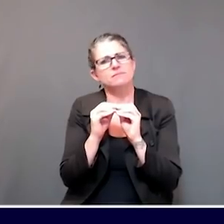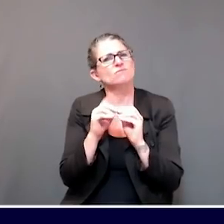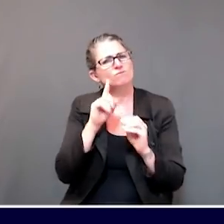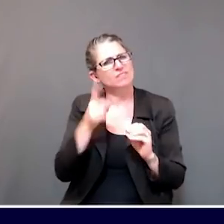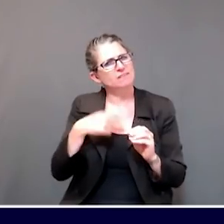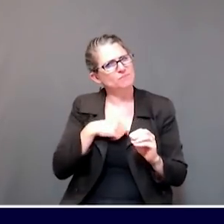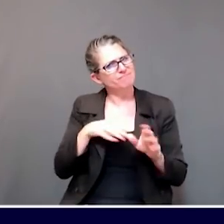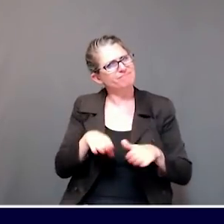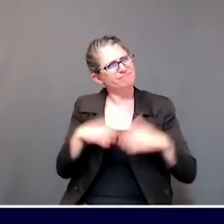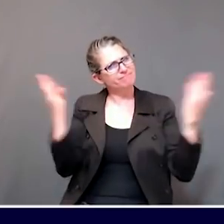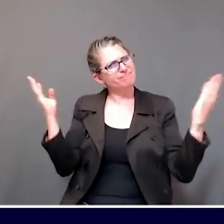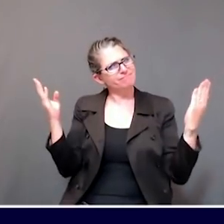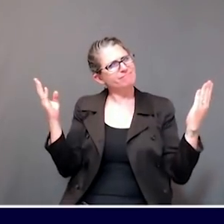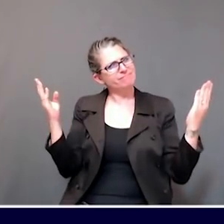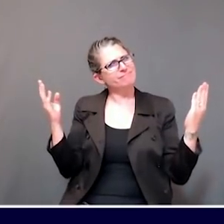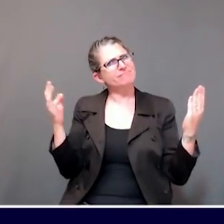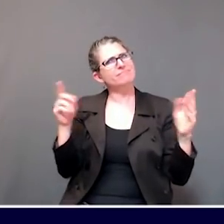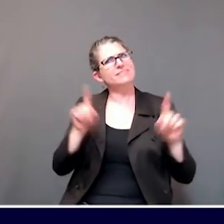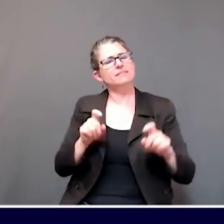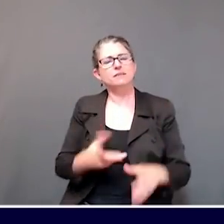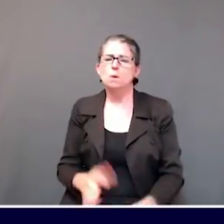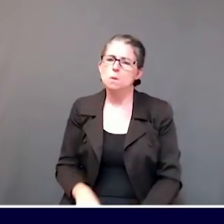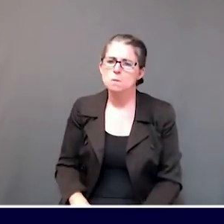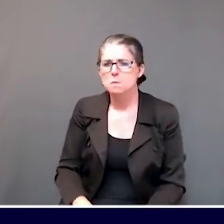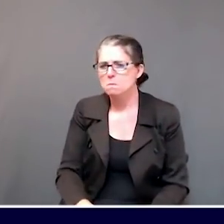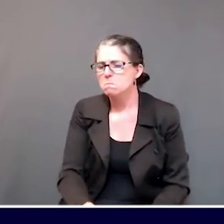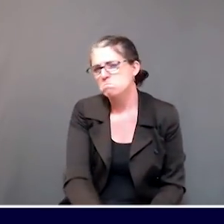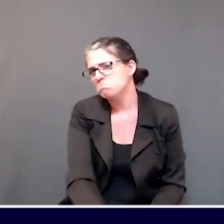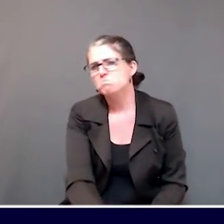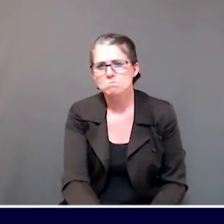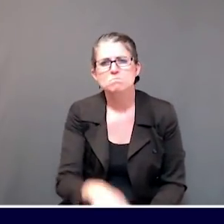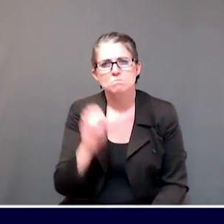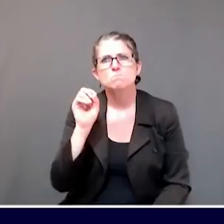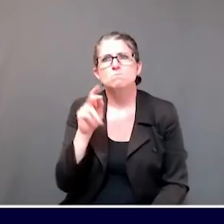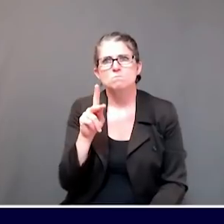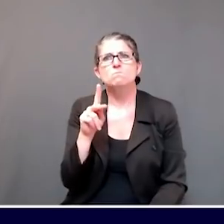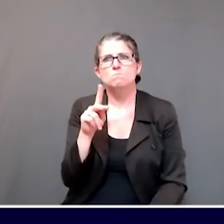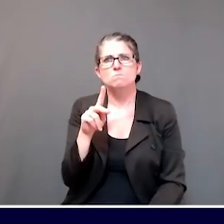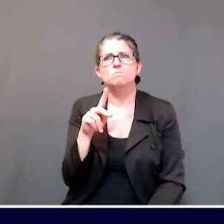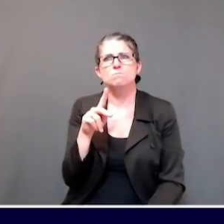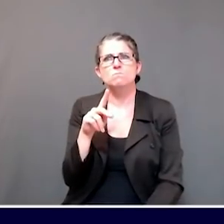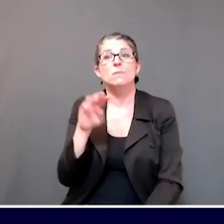Thank you. Thank you. We're going to turn to Maria Sacchetti at the Post next.